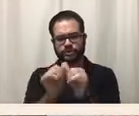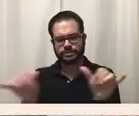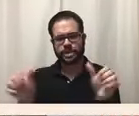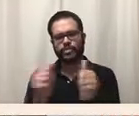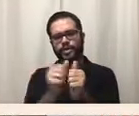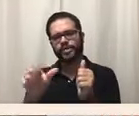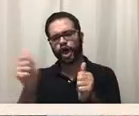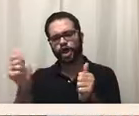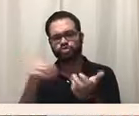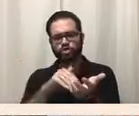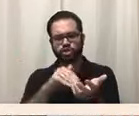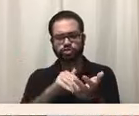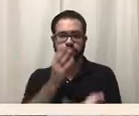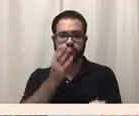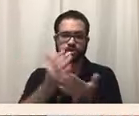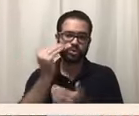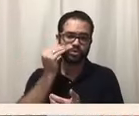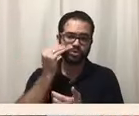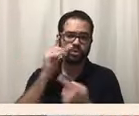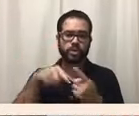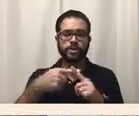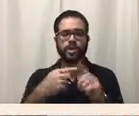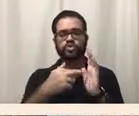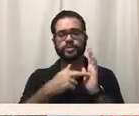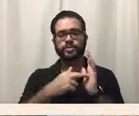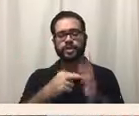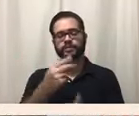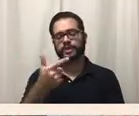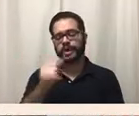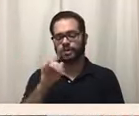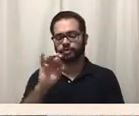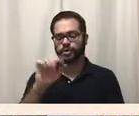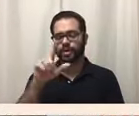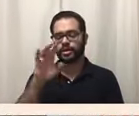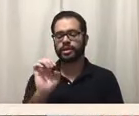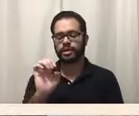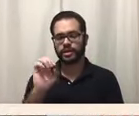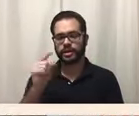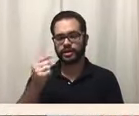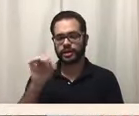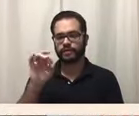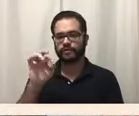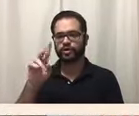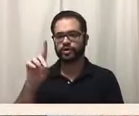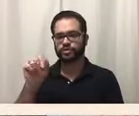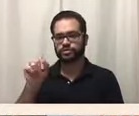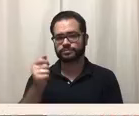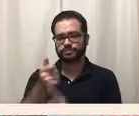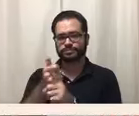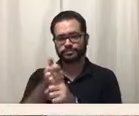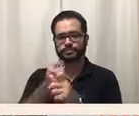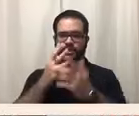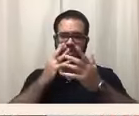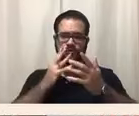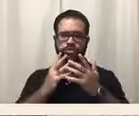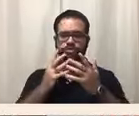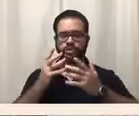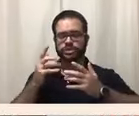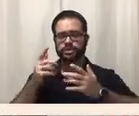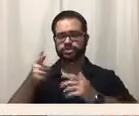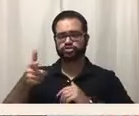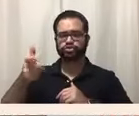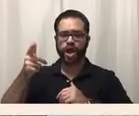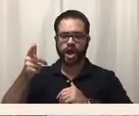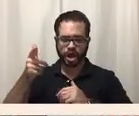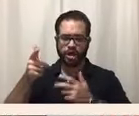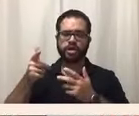heard of Representative Gabrielle Giffords, who was sadly shot and lost her ability to walk and